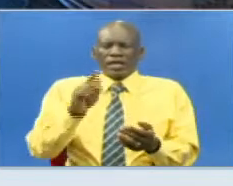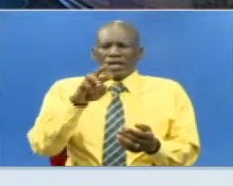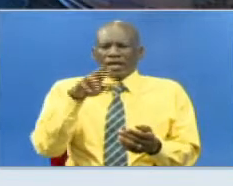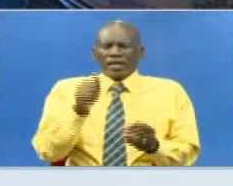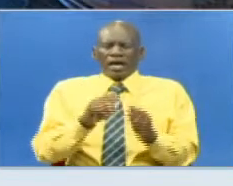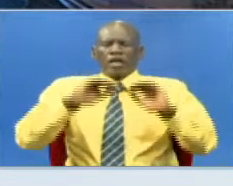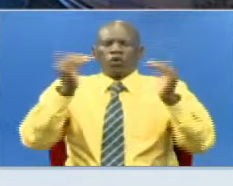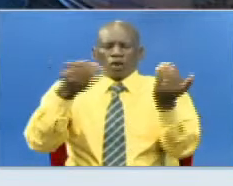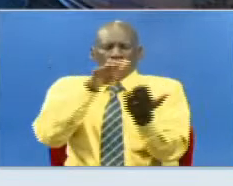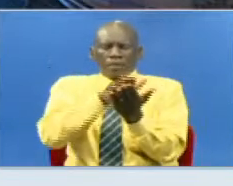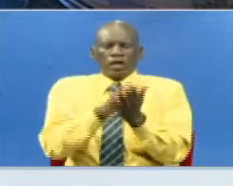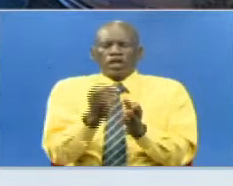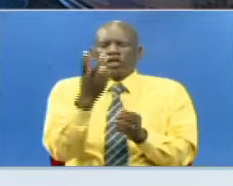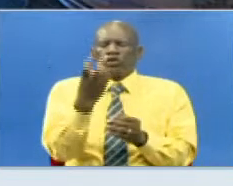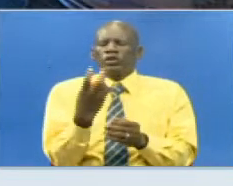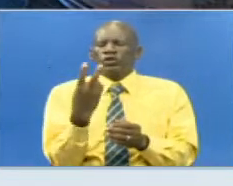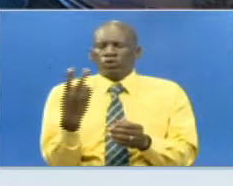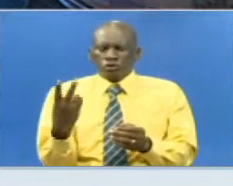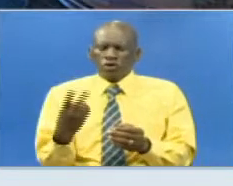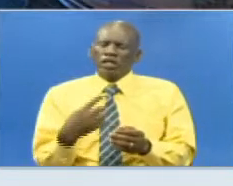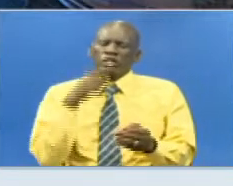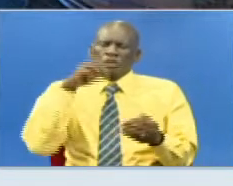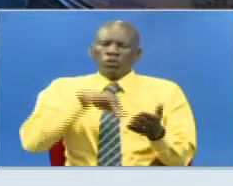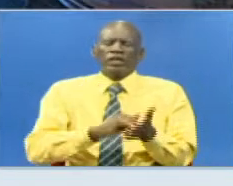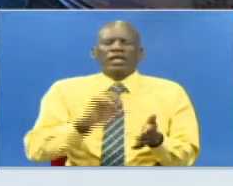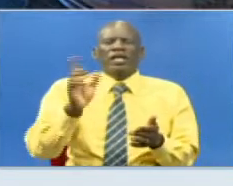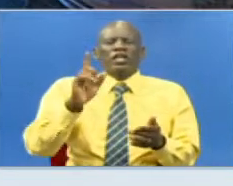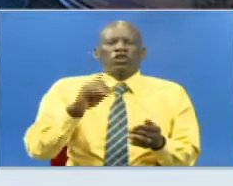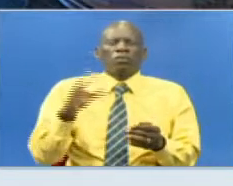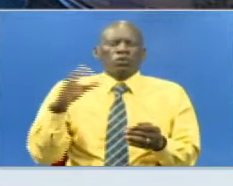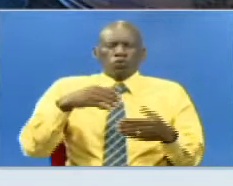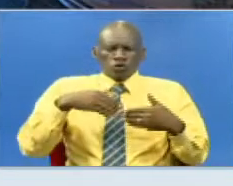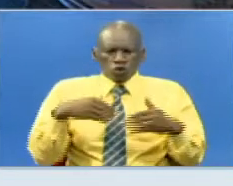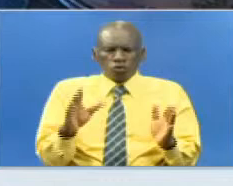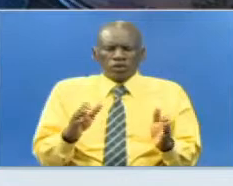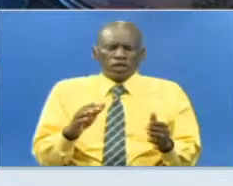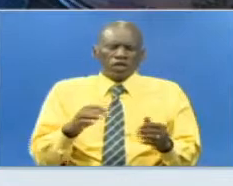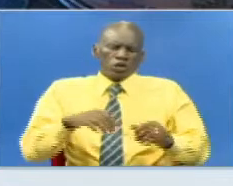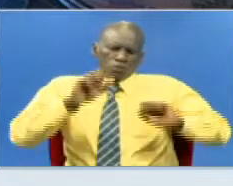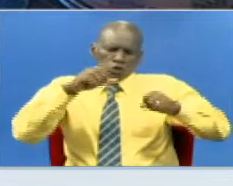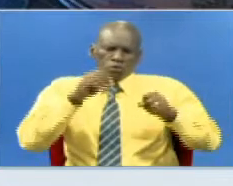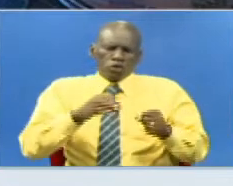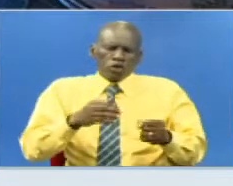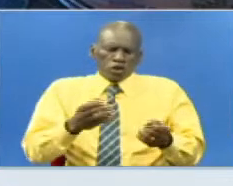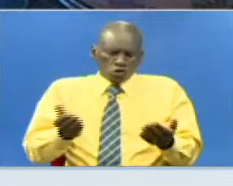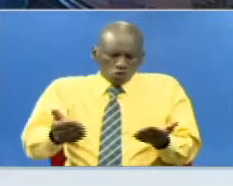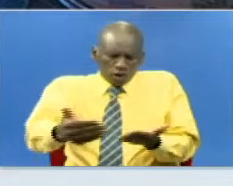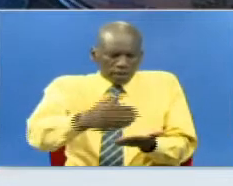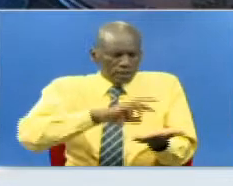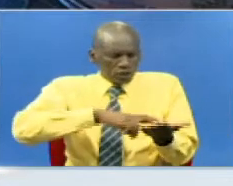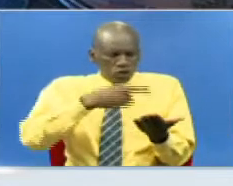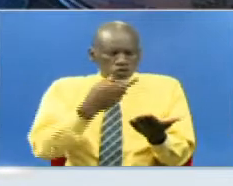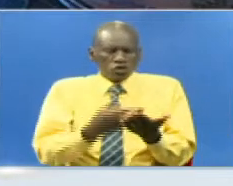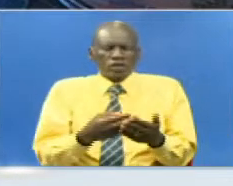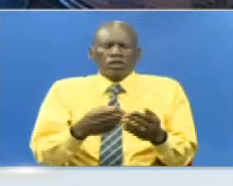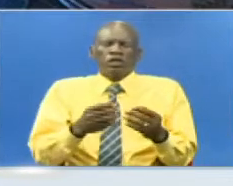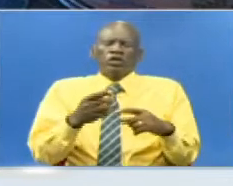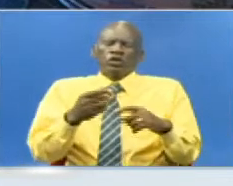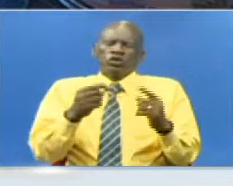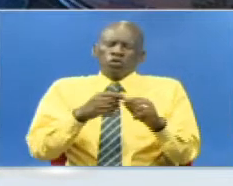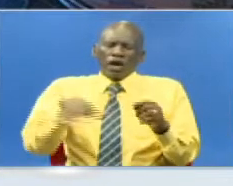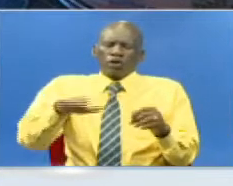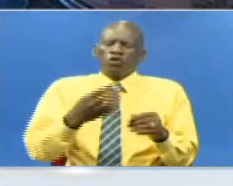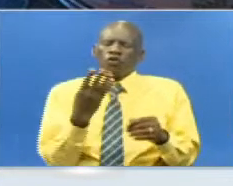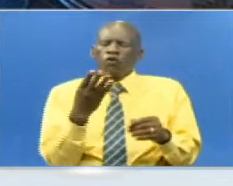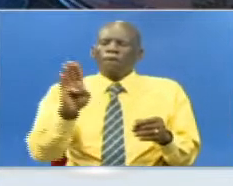in 2022 argued that Nairobi was missing its potential own source revenue by as much as 4 billion shillings. Let's now